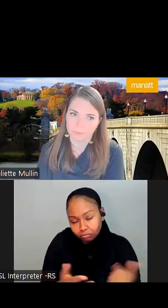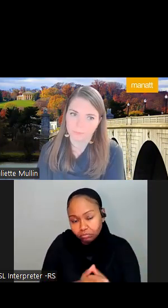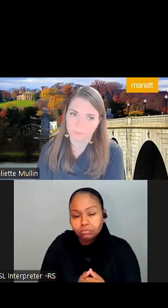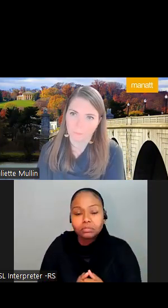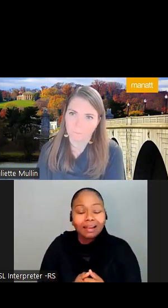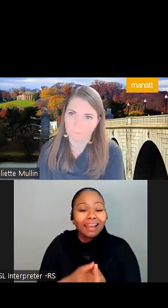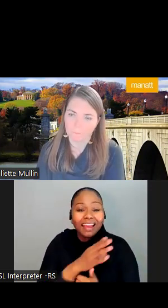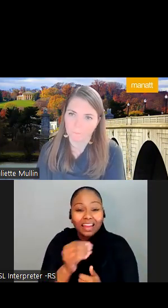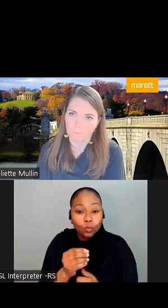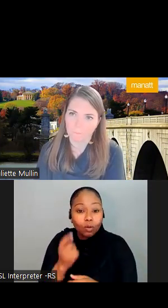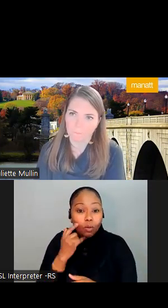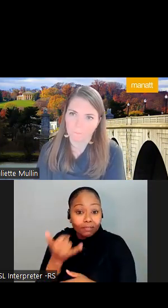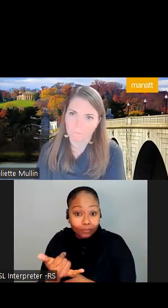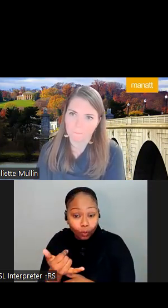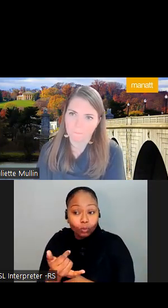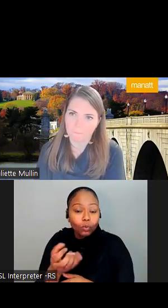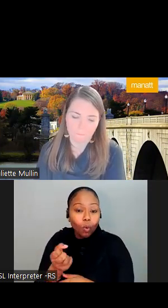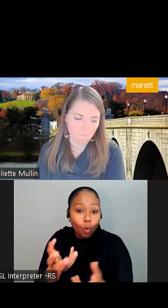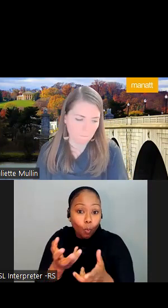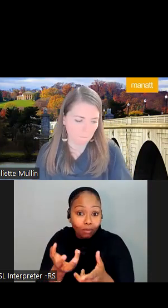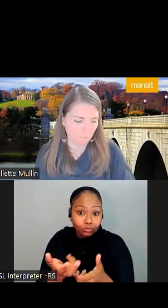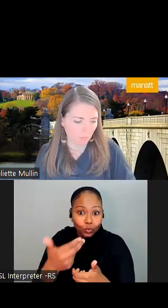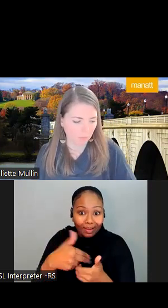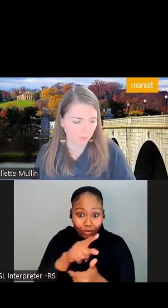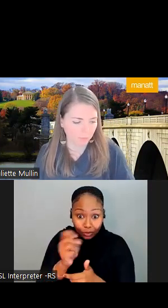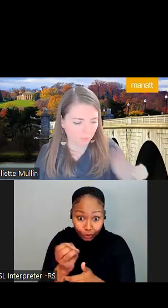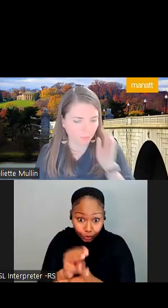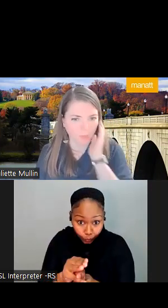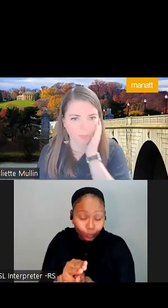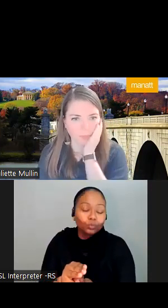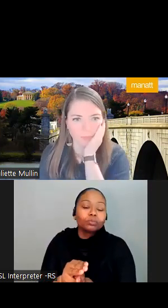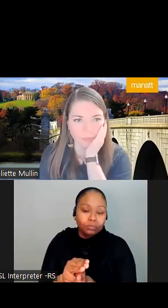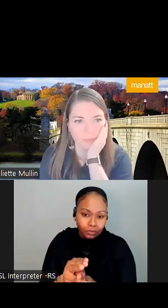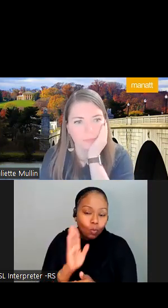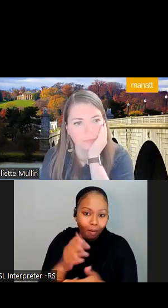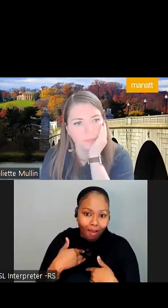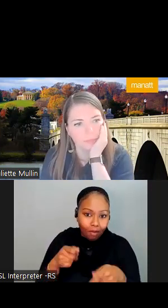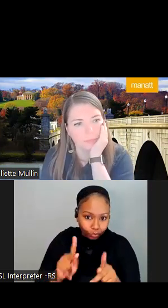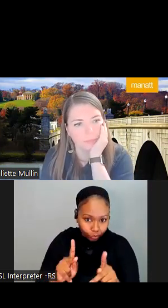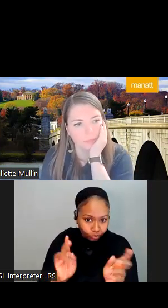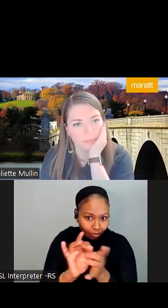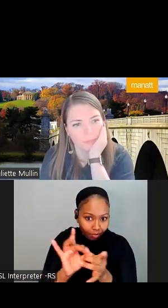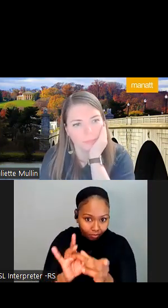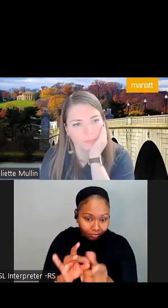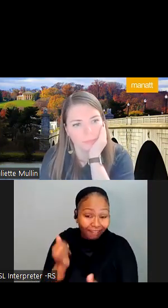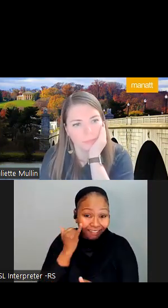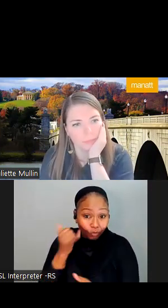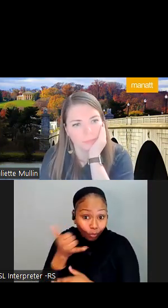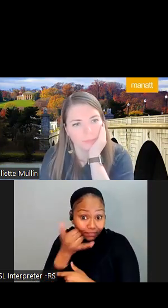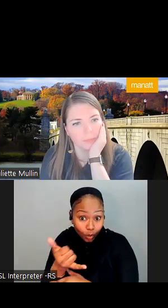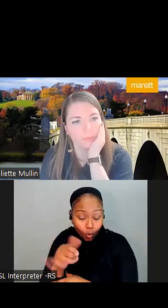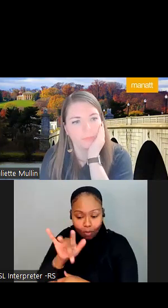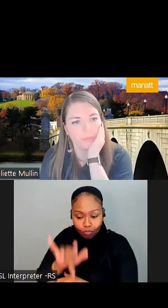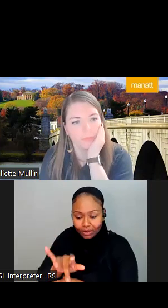verbal comment or question. And for those attendees who are joining us by phone, further instructions are that you can press *9 on your